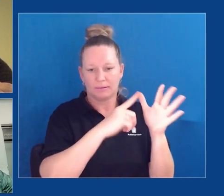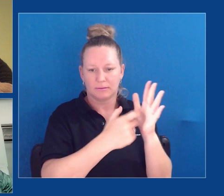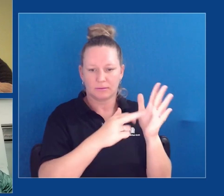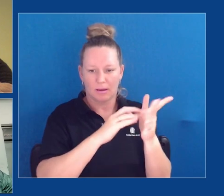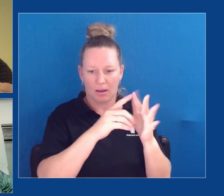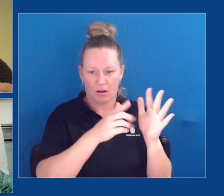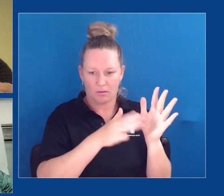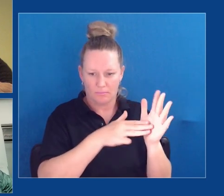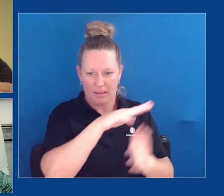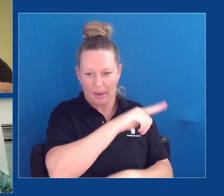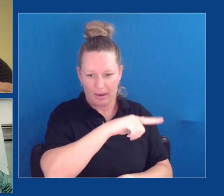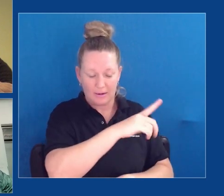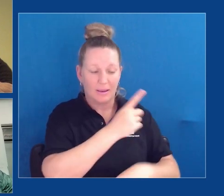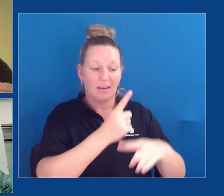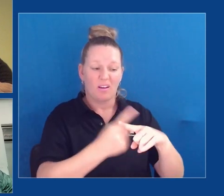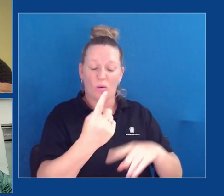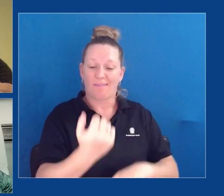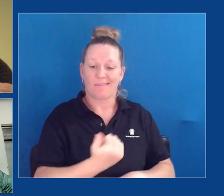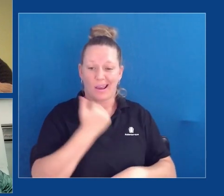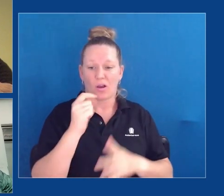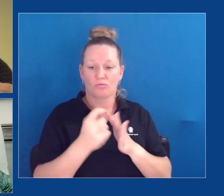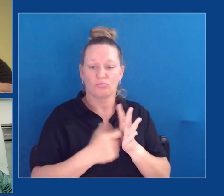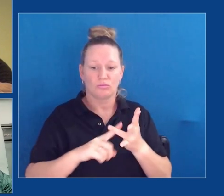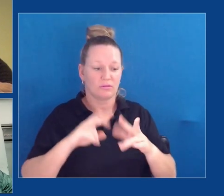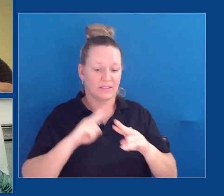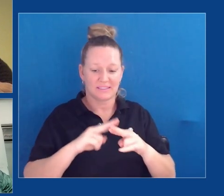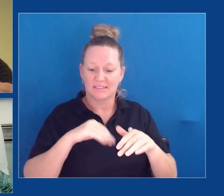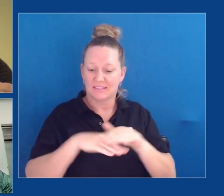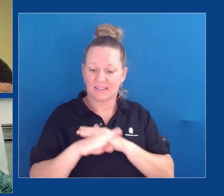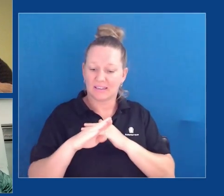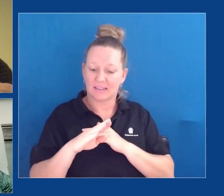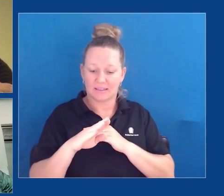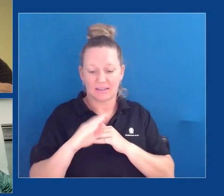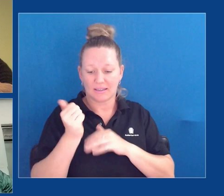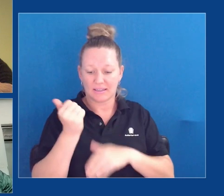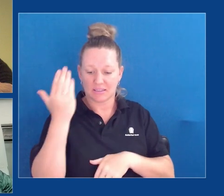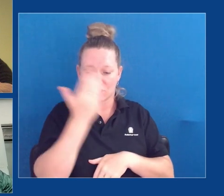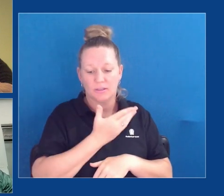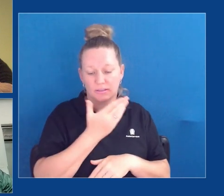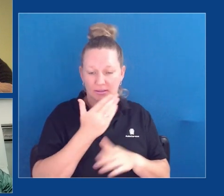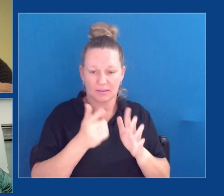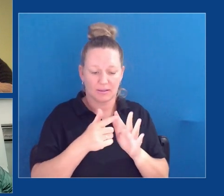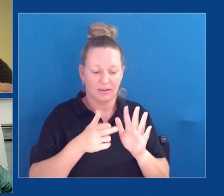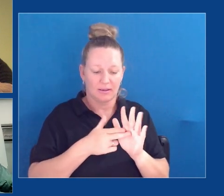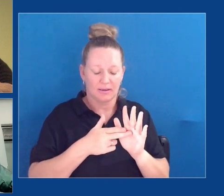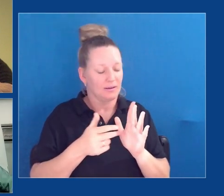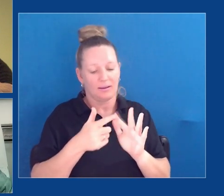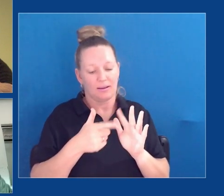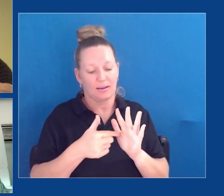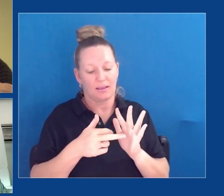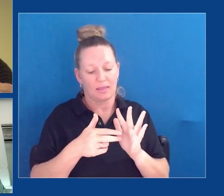one of our professors in the Indigenous Knowledge Institute. He's an Indigenous Knowledge Institute fellow here at the University of